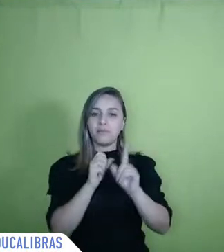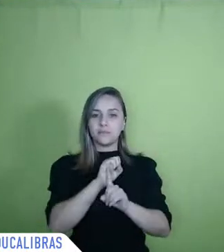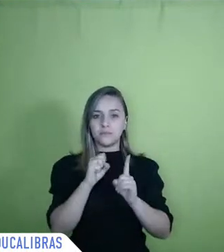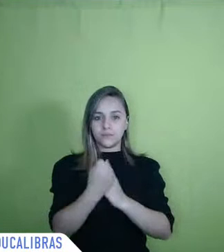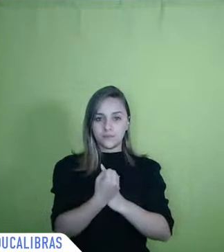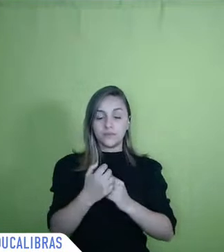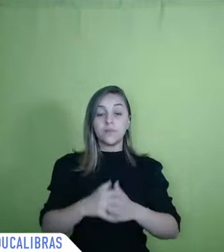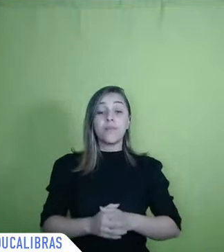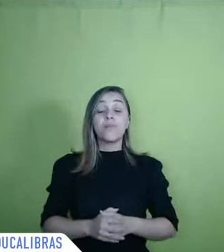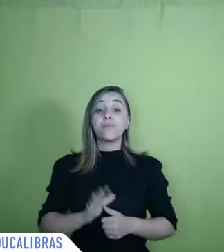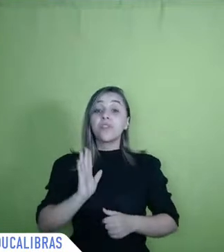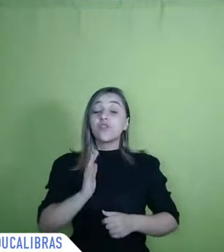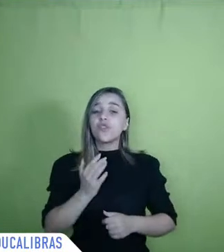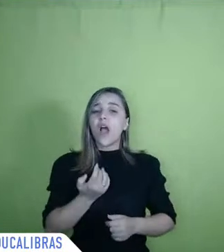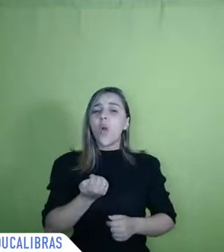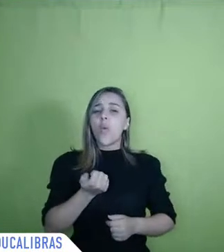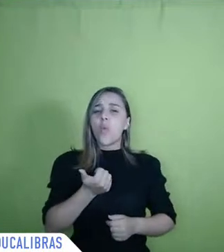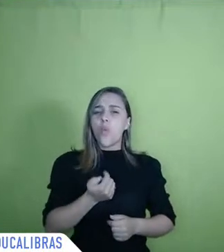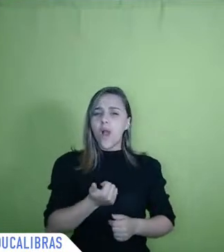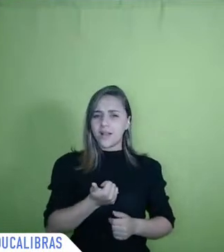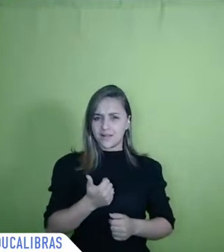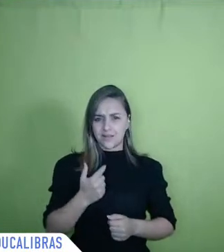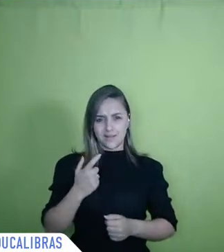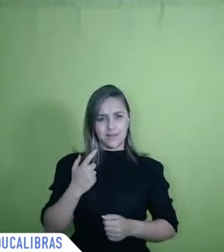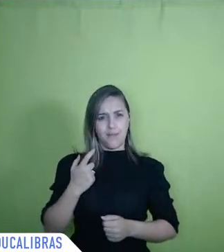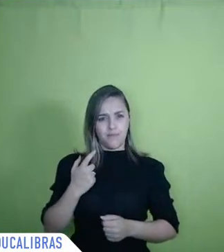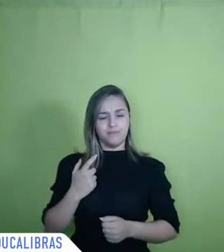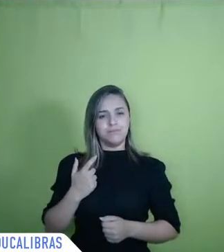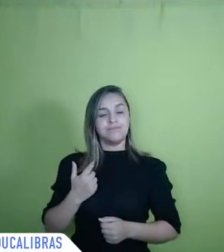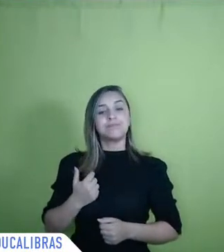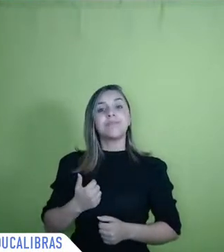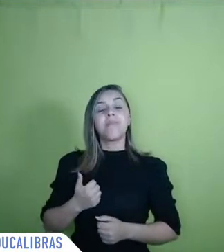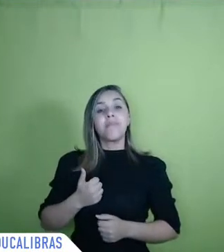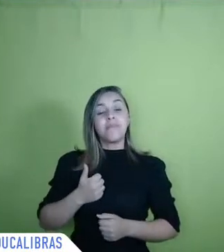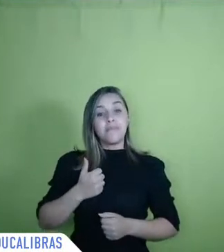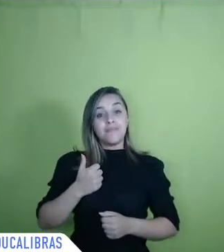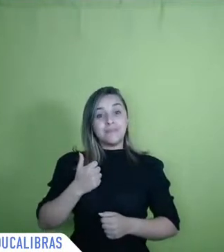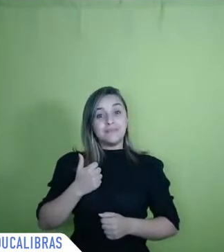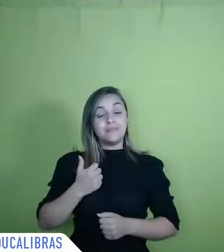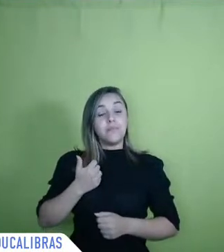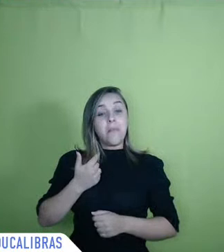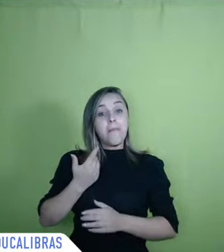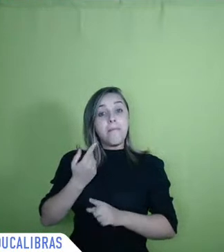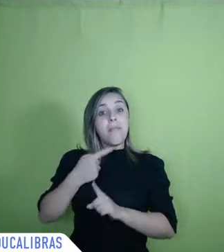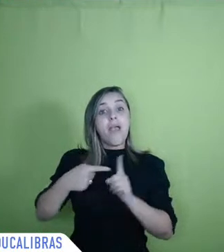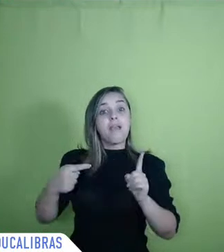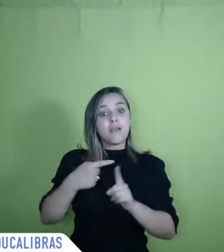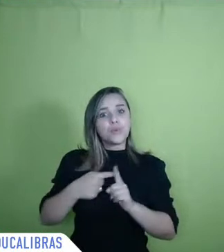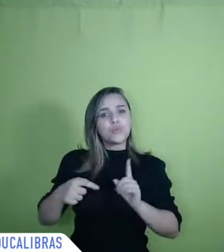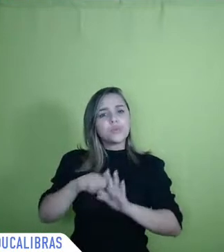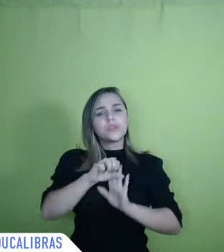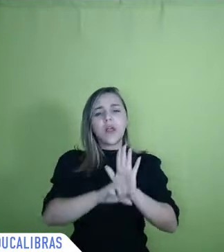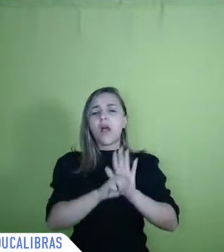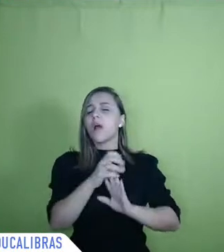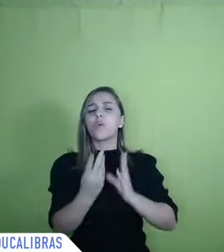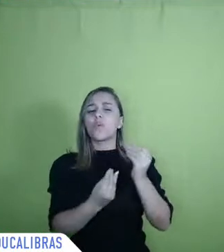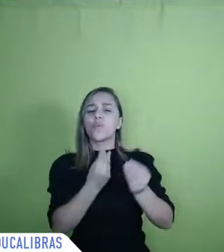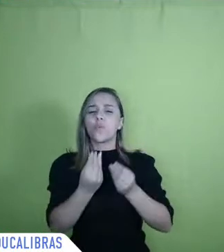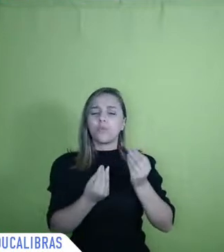the team. In Maranhão, for almost half a century, a single family, the Sarney